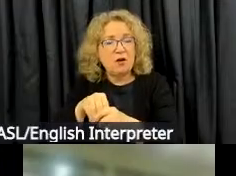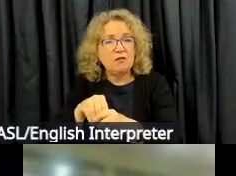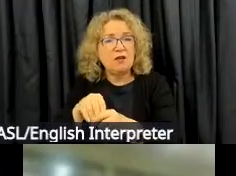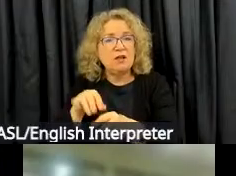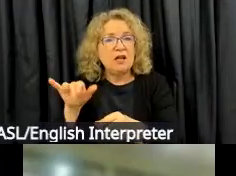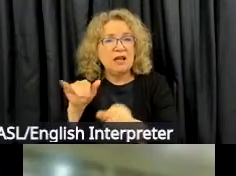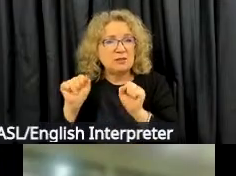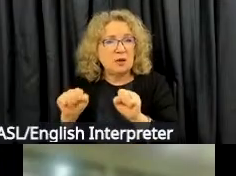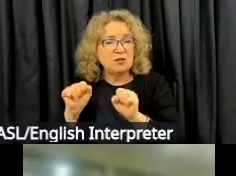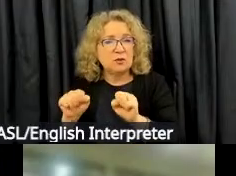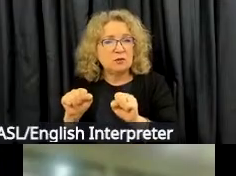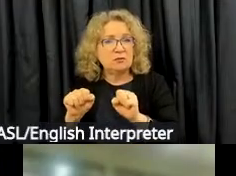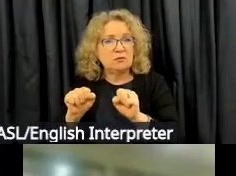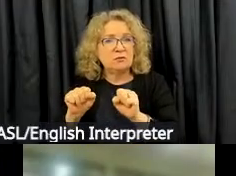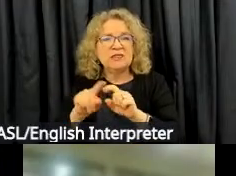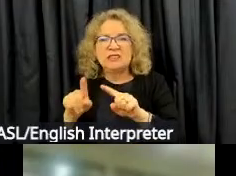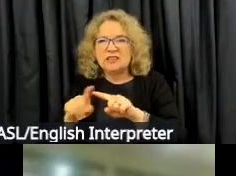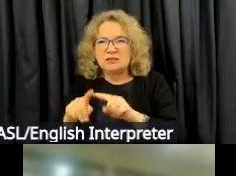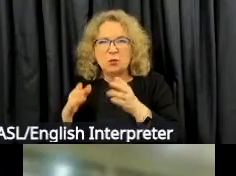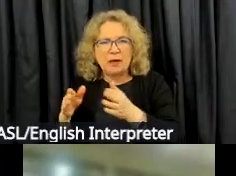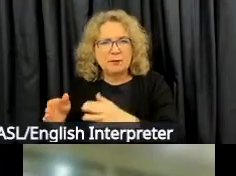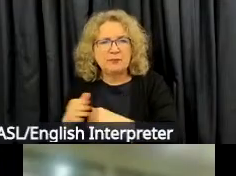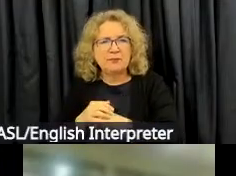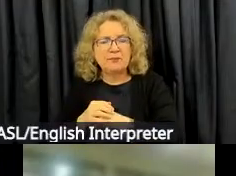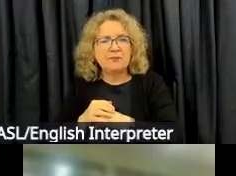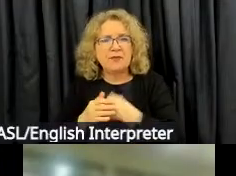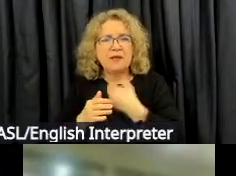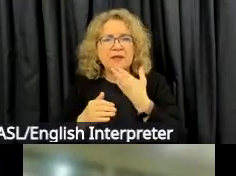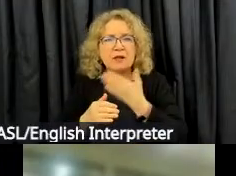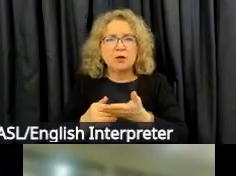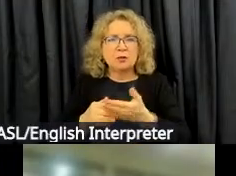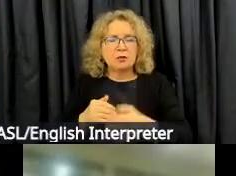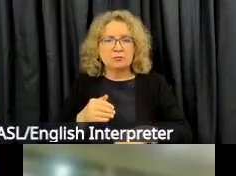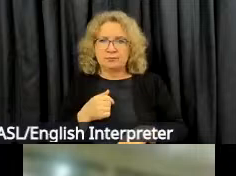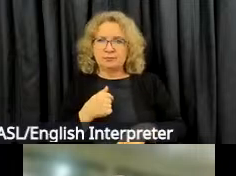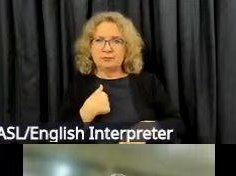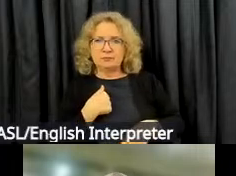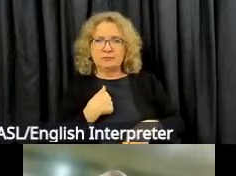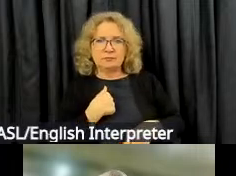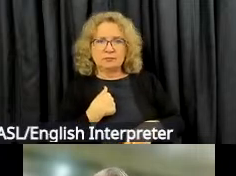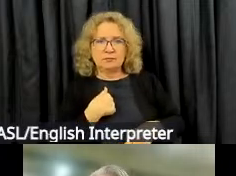Thank you. I don't see volunteers, so should I start